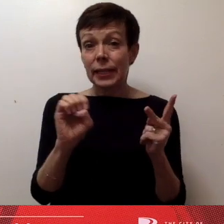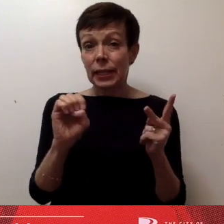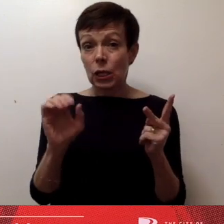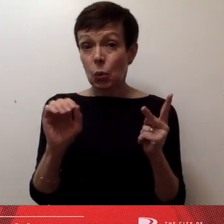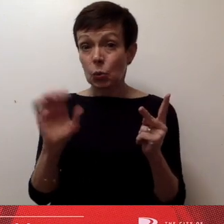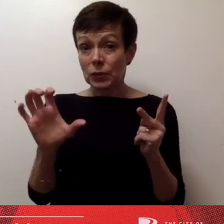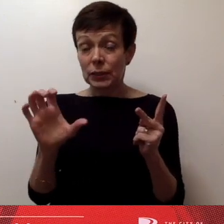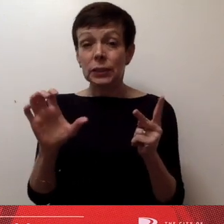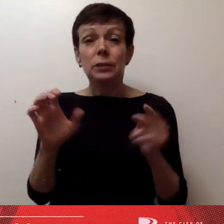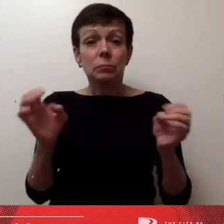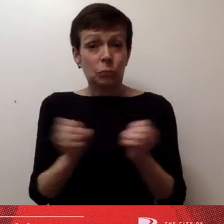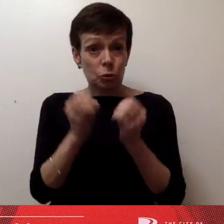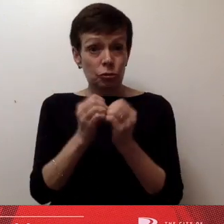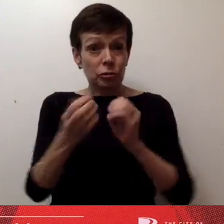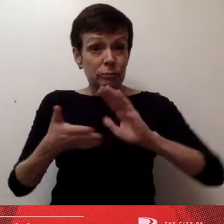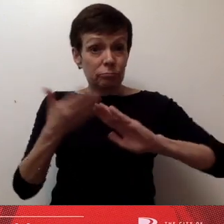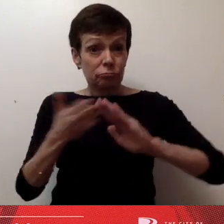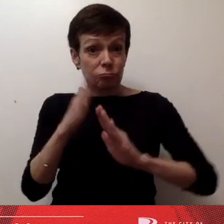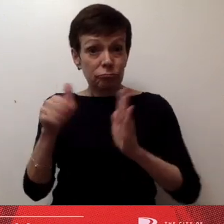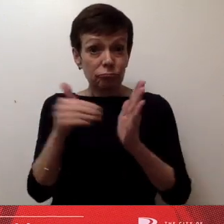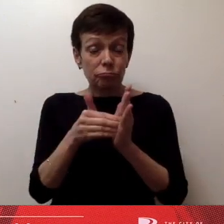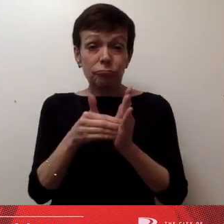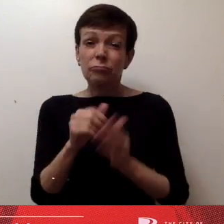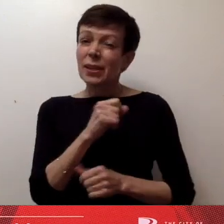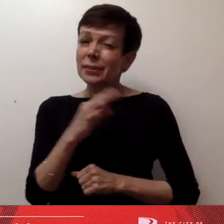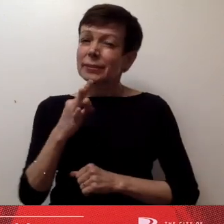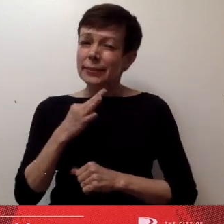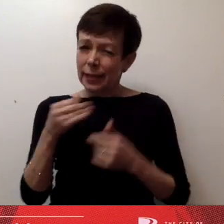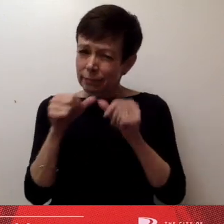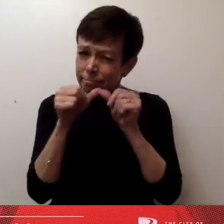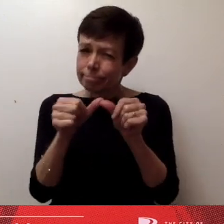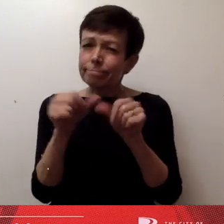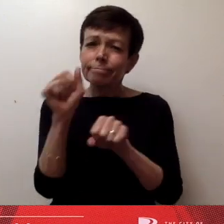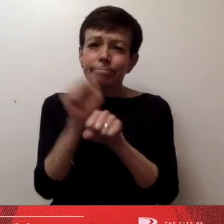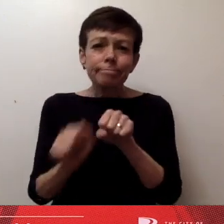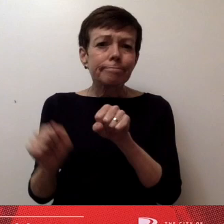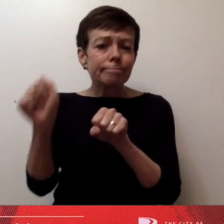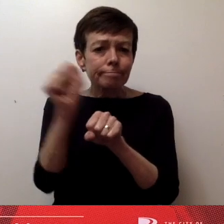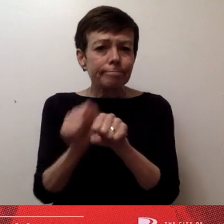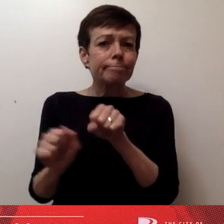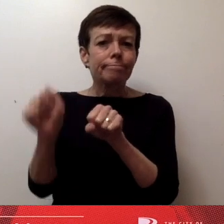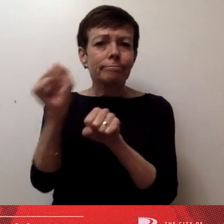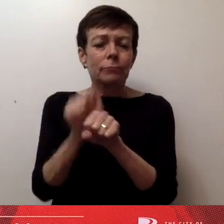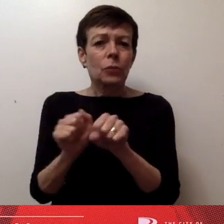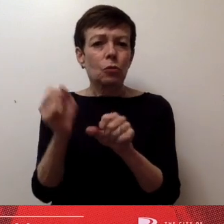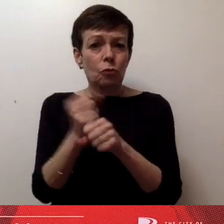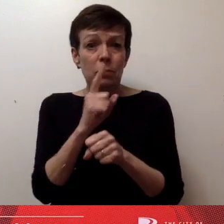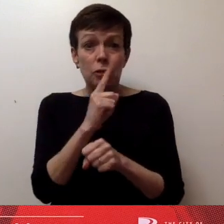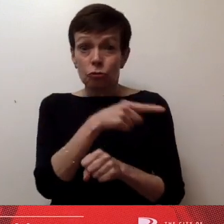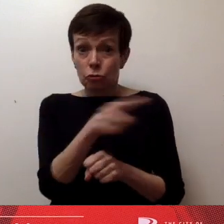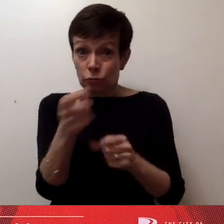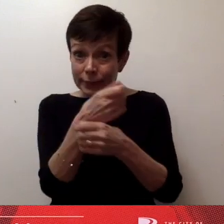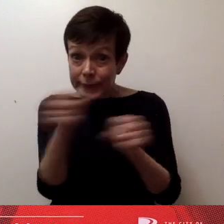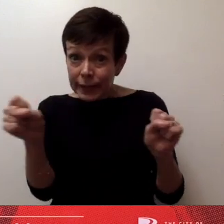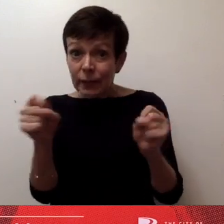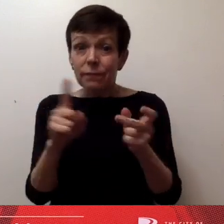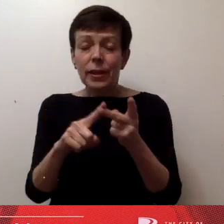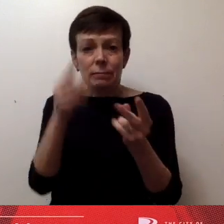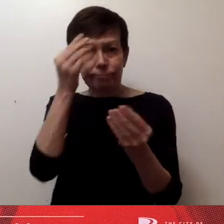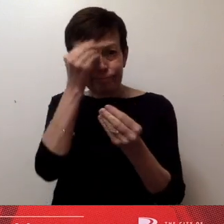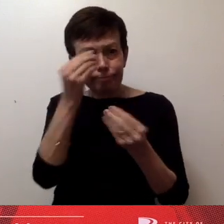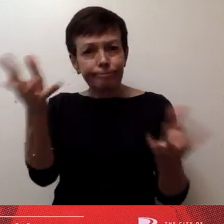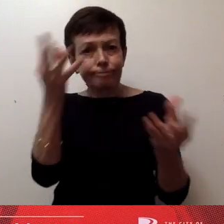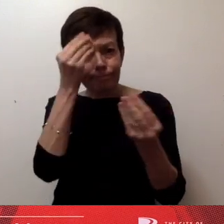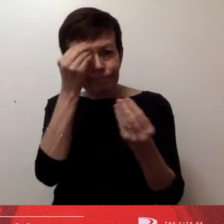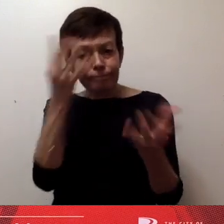staff continue to work hard to keep our residents safe and informed during COVID-19. Earlier this week,